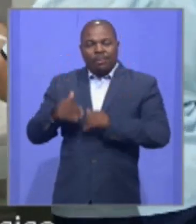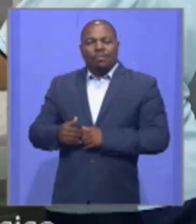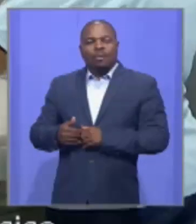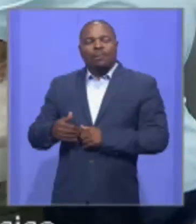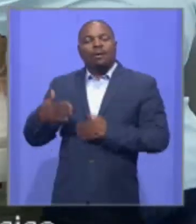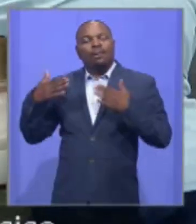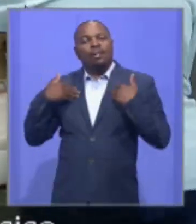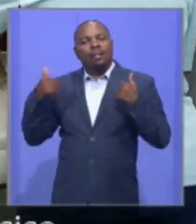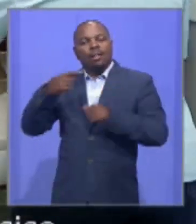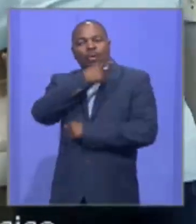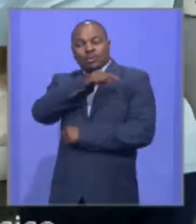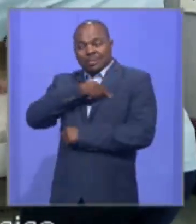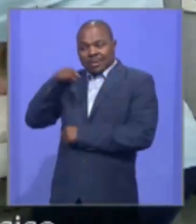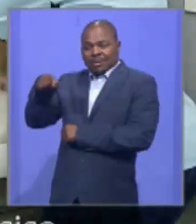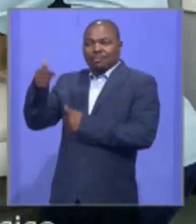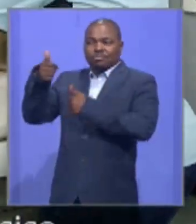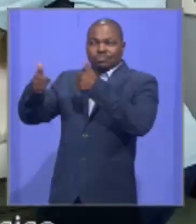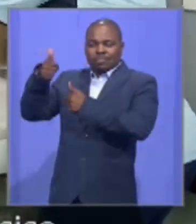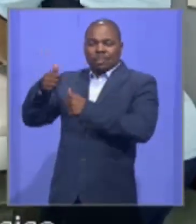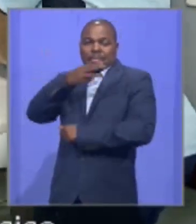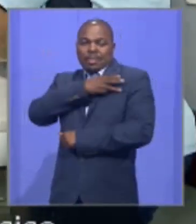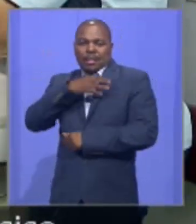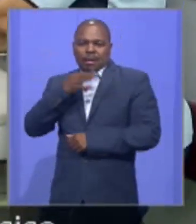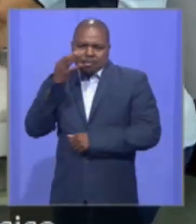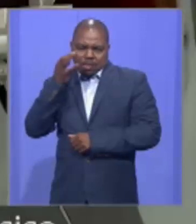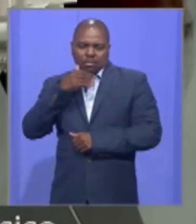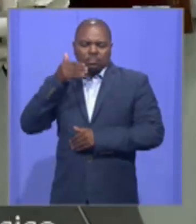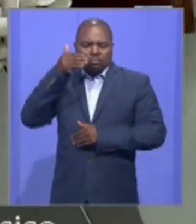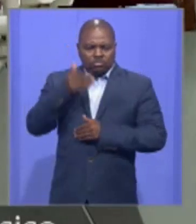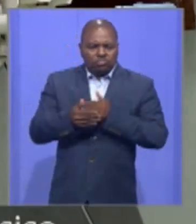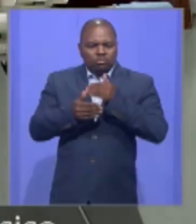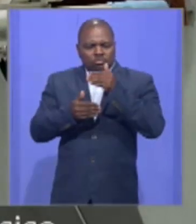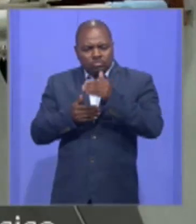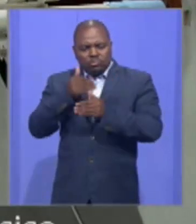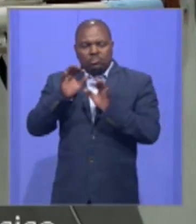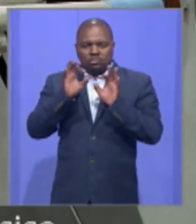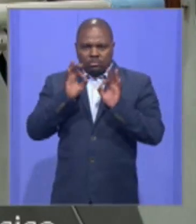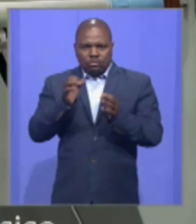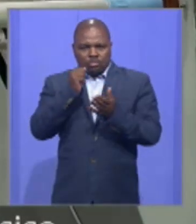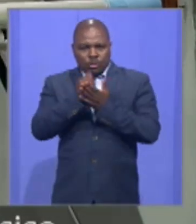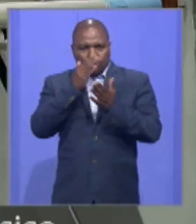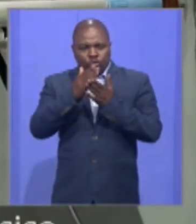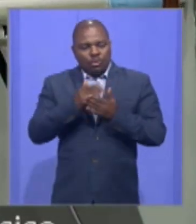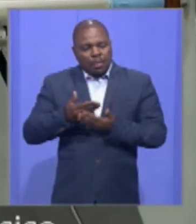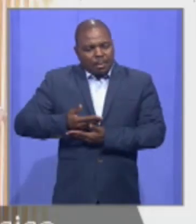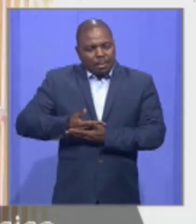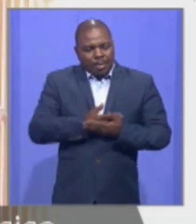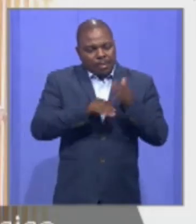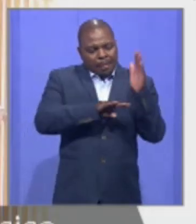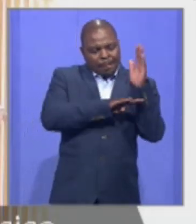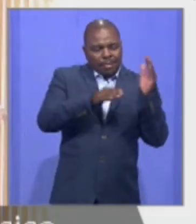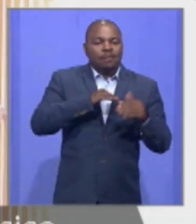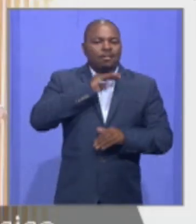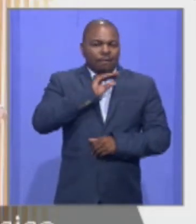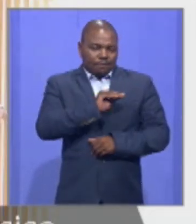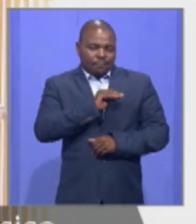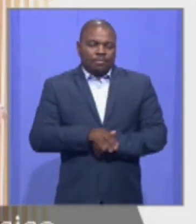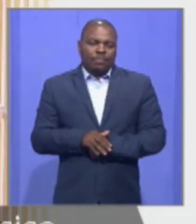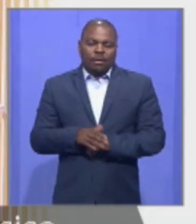bookelo jwa re go dikgato tseo di setseng di tshotswe go tsibogela tlhaelo ya malao a masea. Lefapha